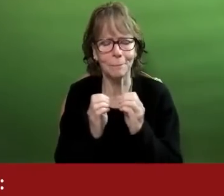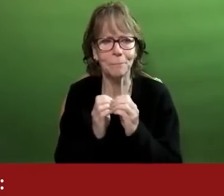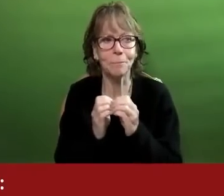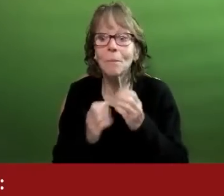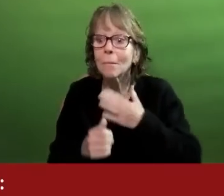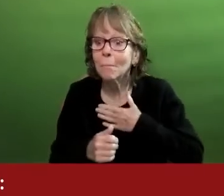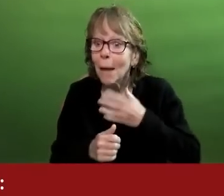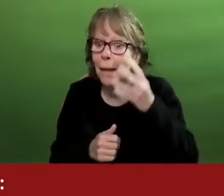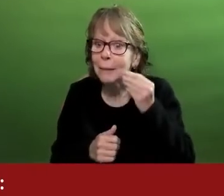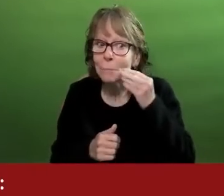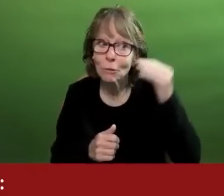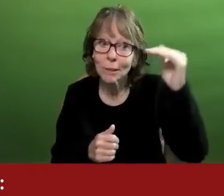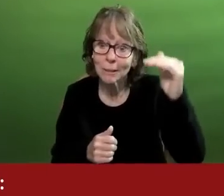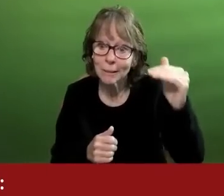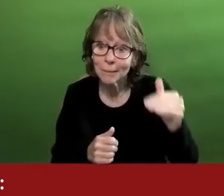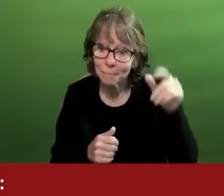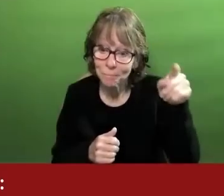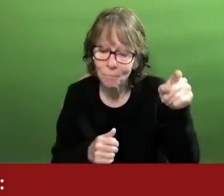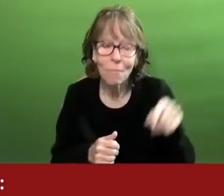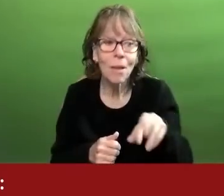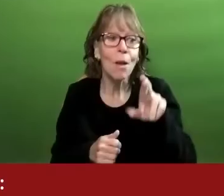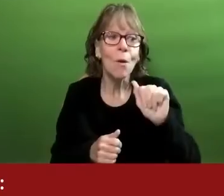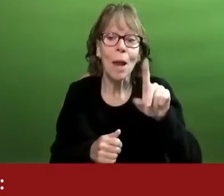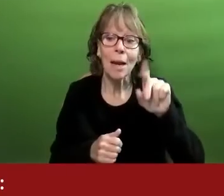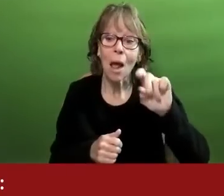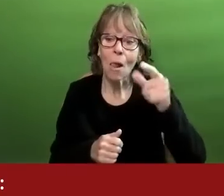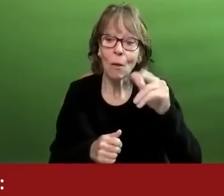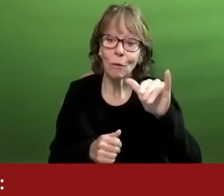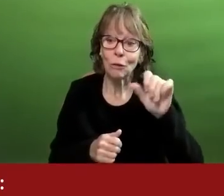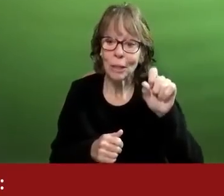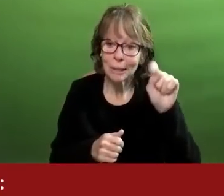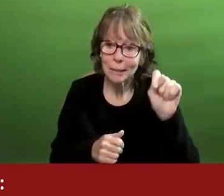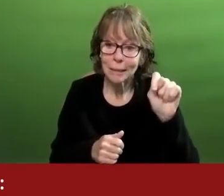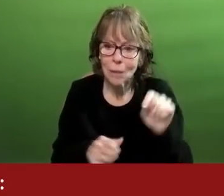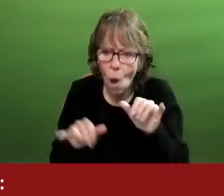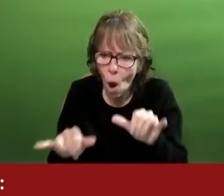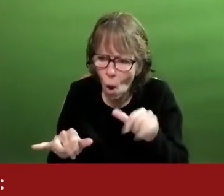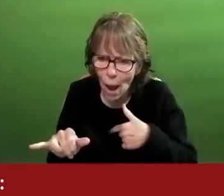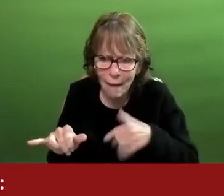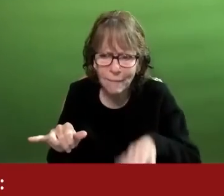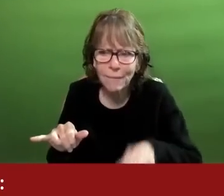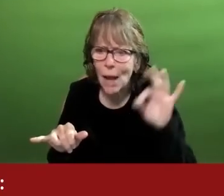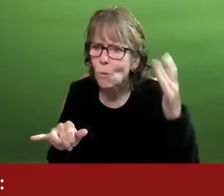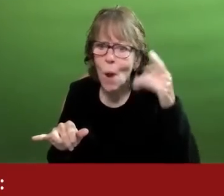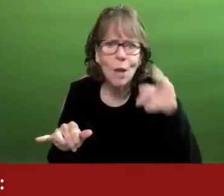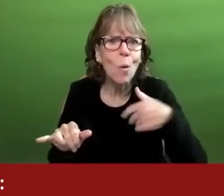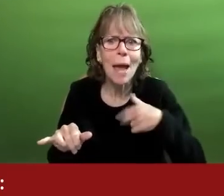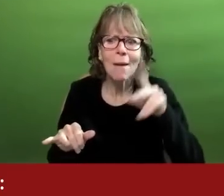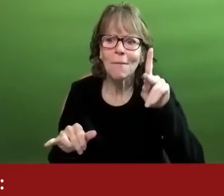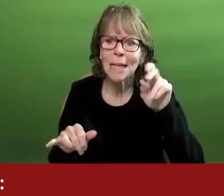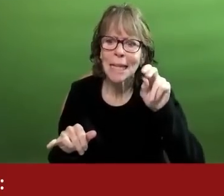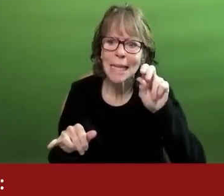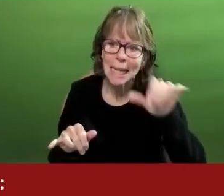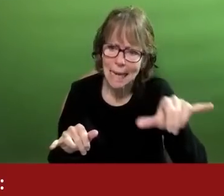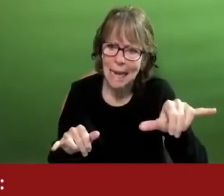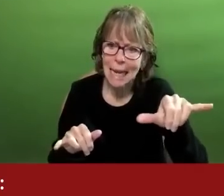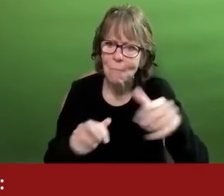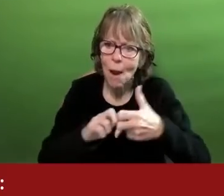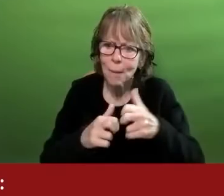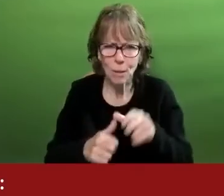experienced. A radiologist announced to me that they had discovered my kidney problem because, quote, "You are a man with a